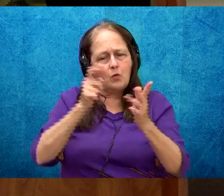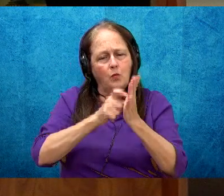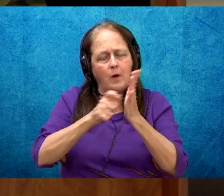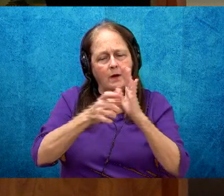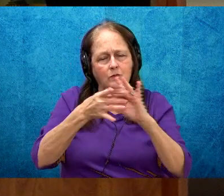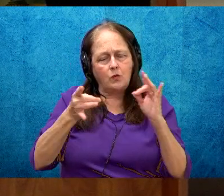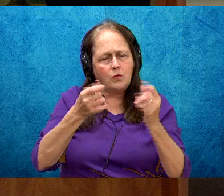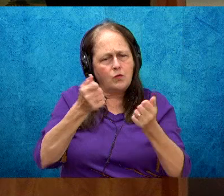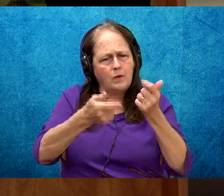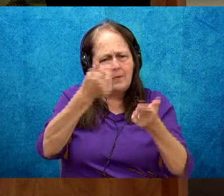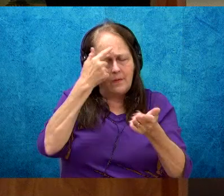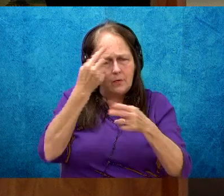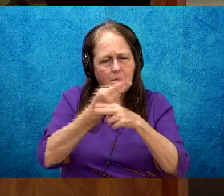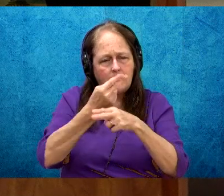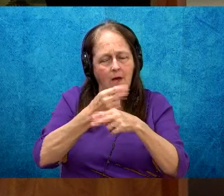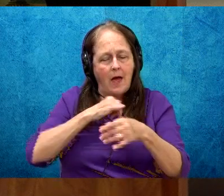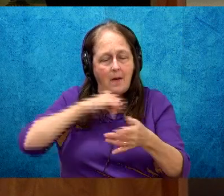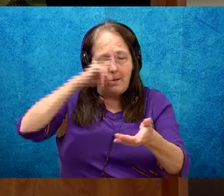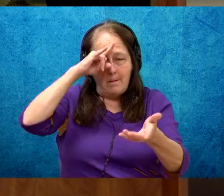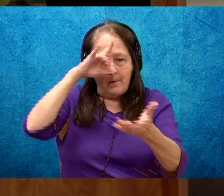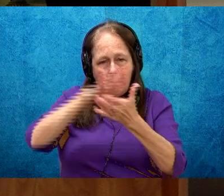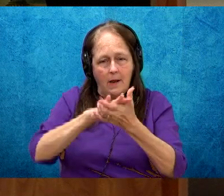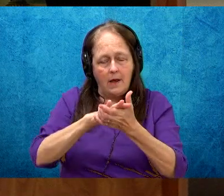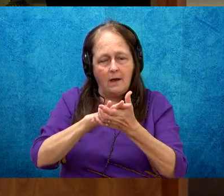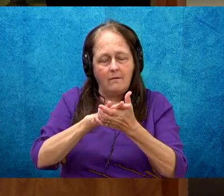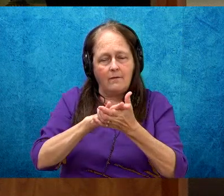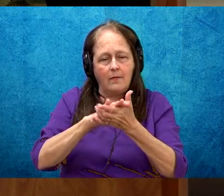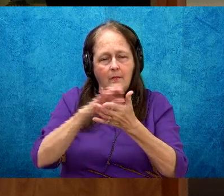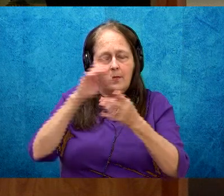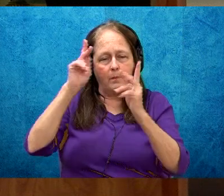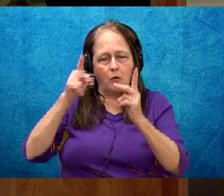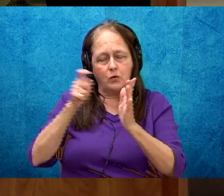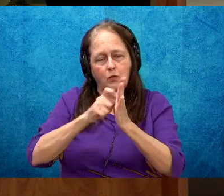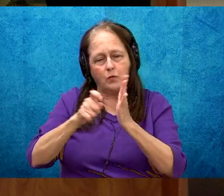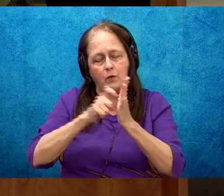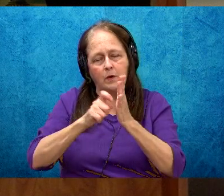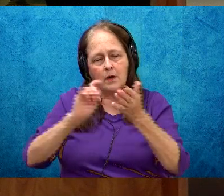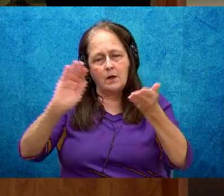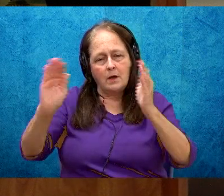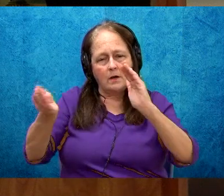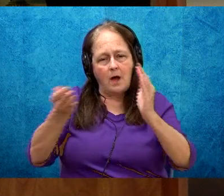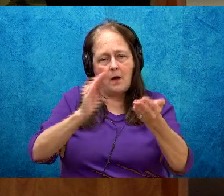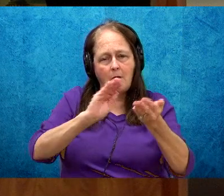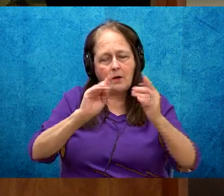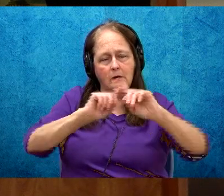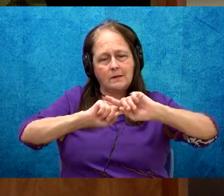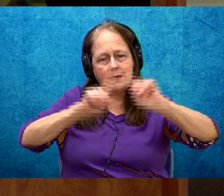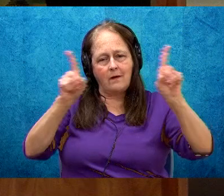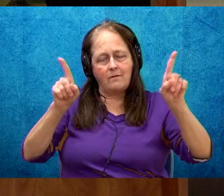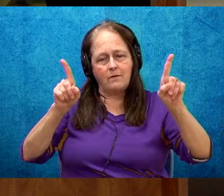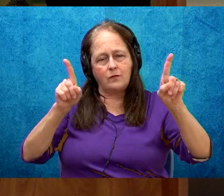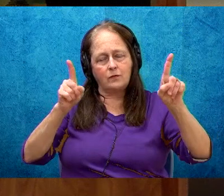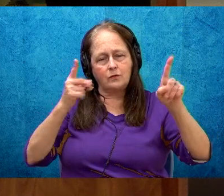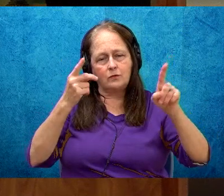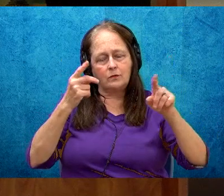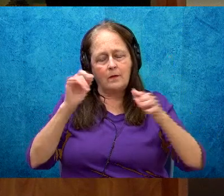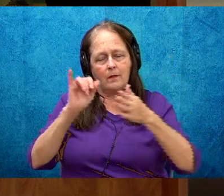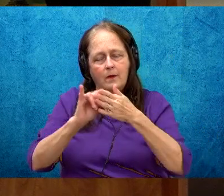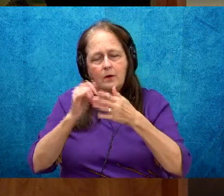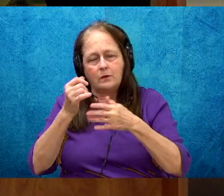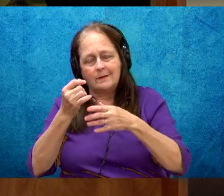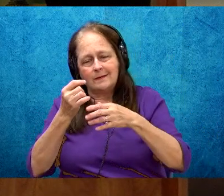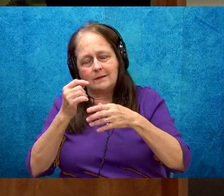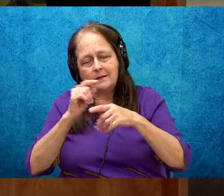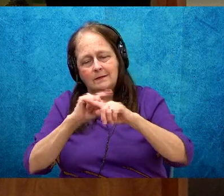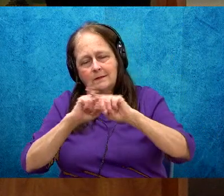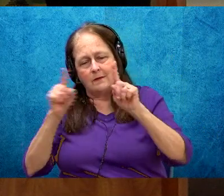You're correct. I believe that the author is comparing and contrasting the tortoises versus